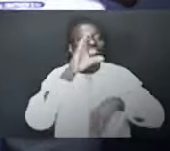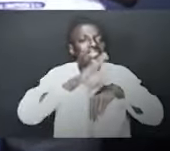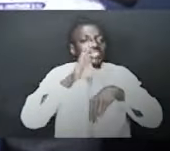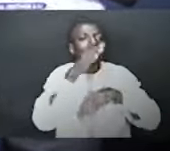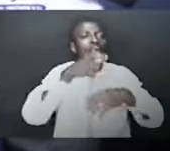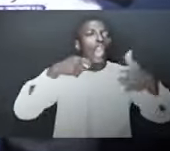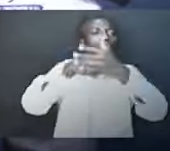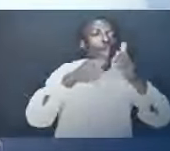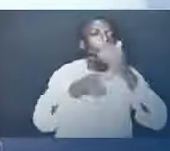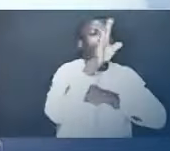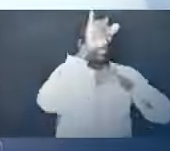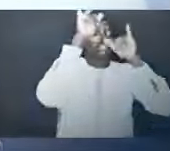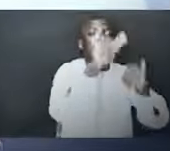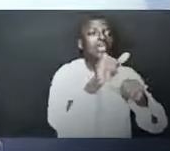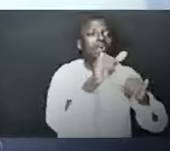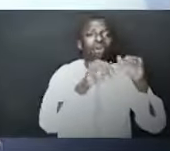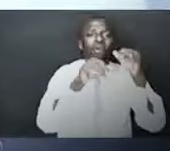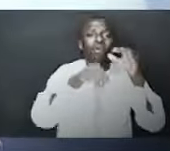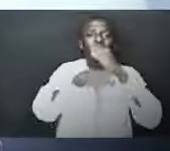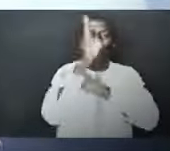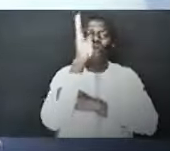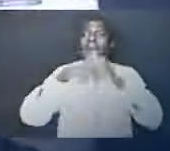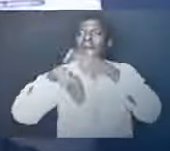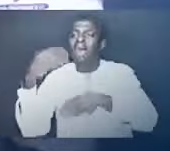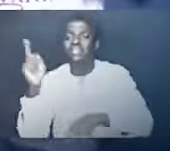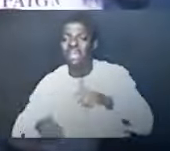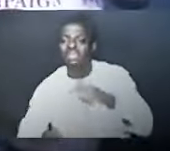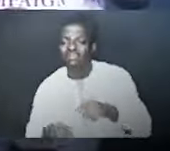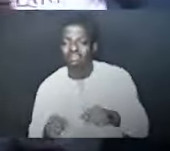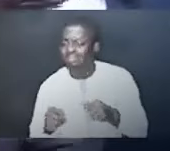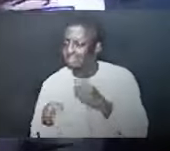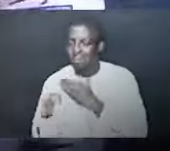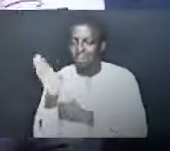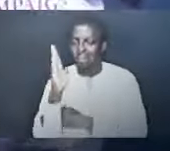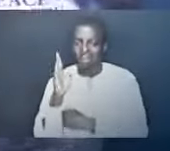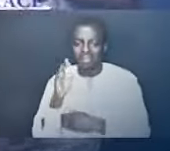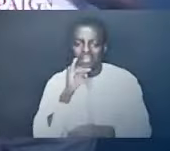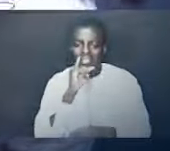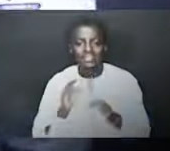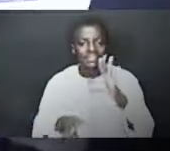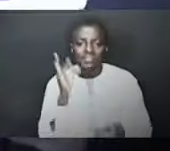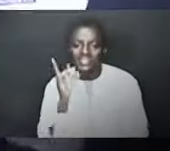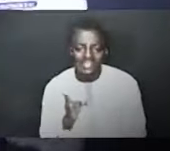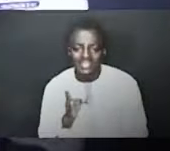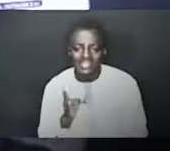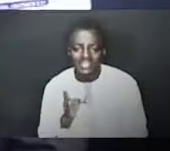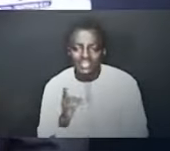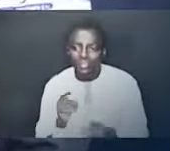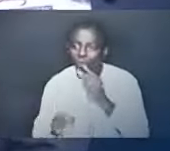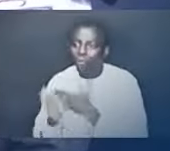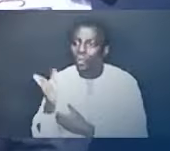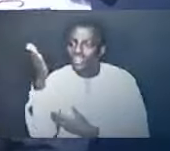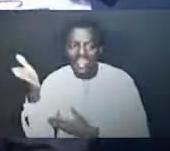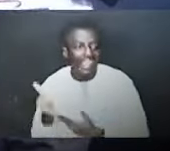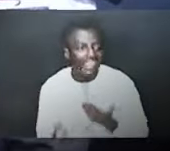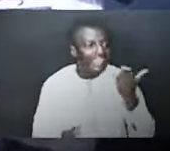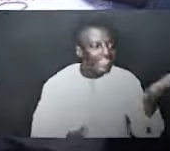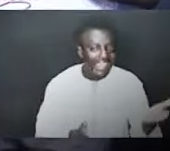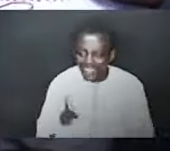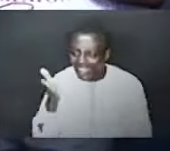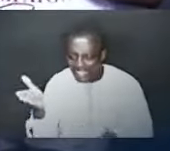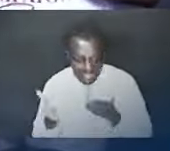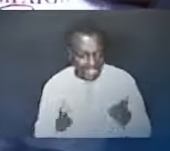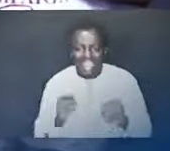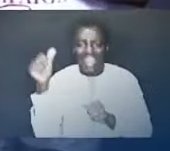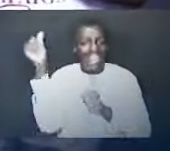earth. In fact, the whole world is in his hands. Na oyɛ honhom ti owo baabia ne wiase a yewom ikura ɛda ne nsam.